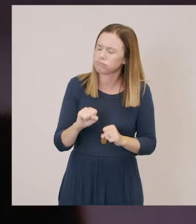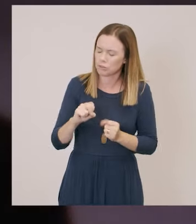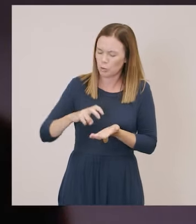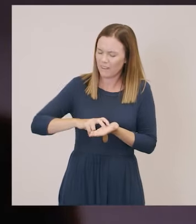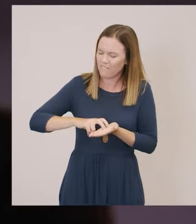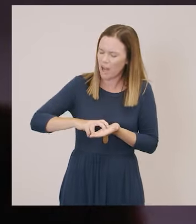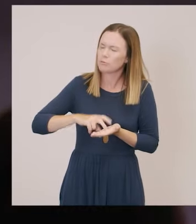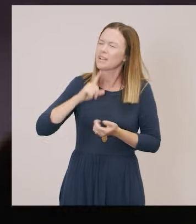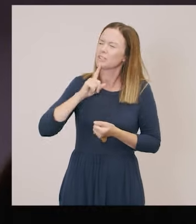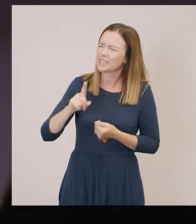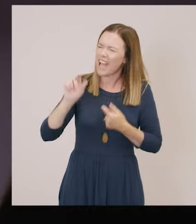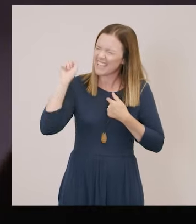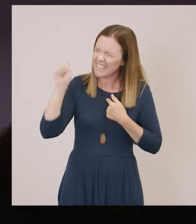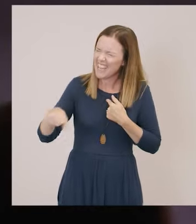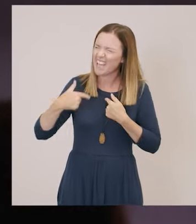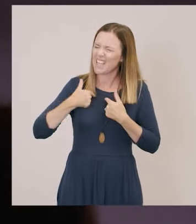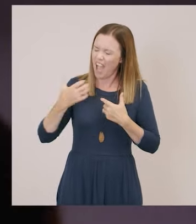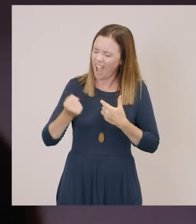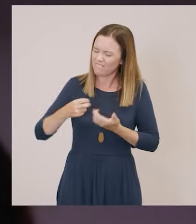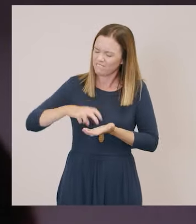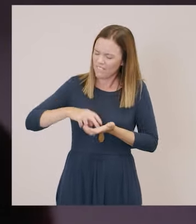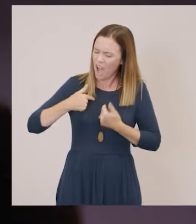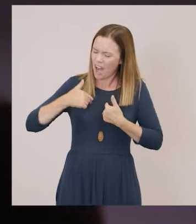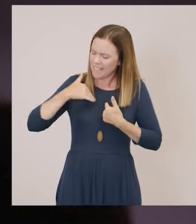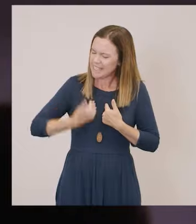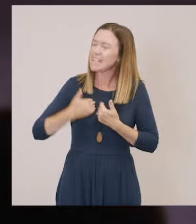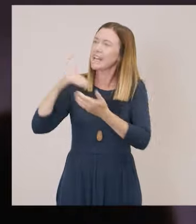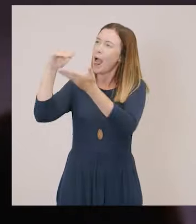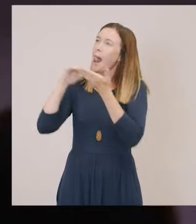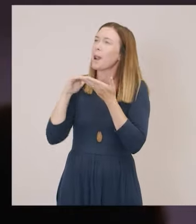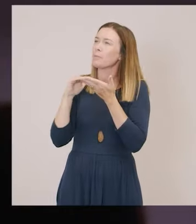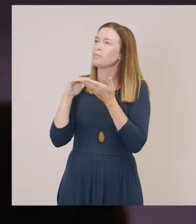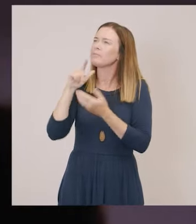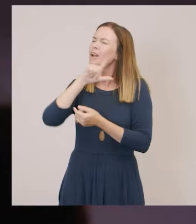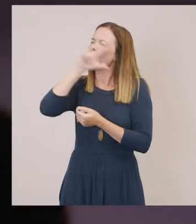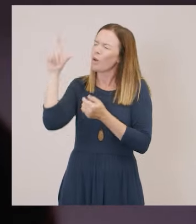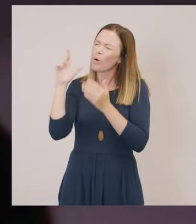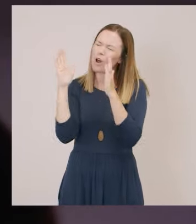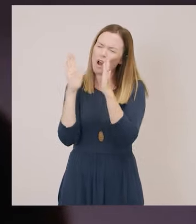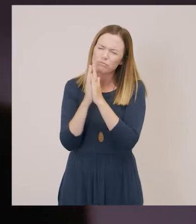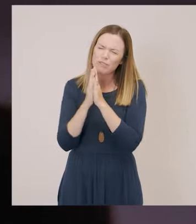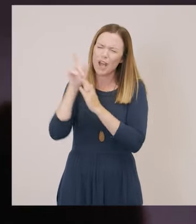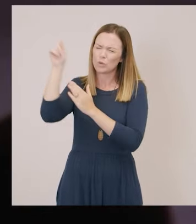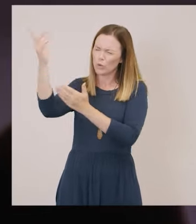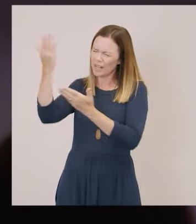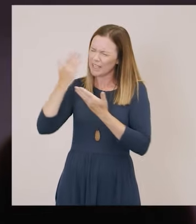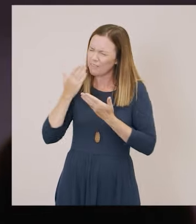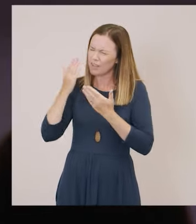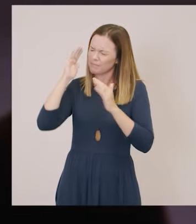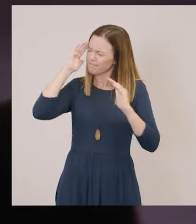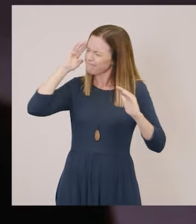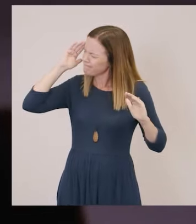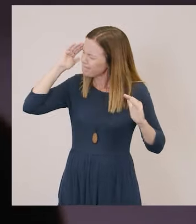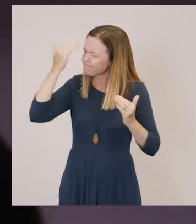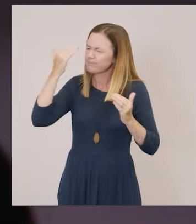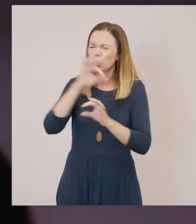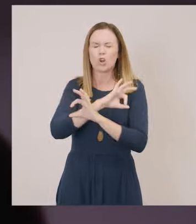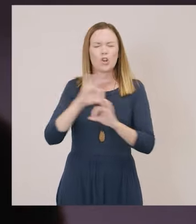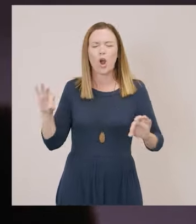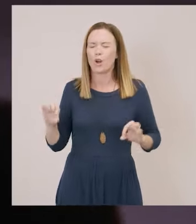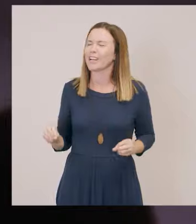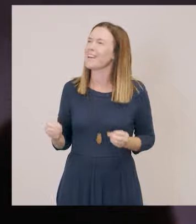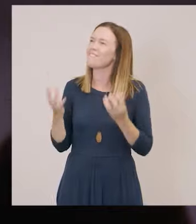actually name it for what it is and to ask for help when we need it. And Lord, I pray that you would give us a fierce determination to not give